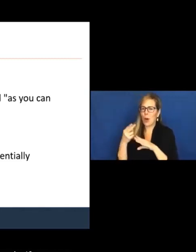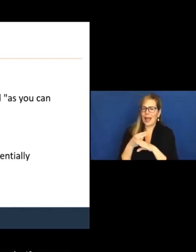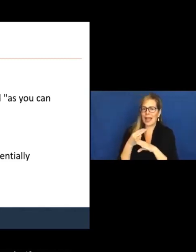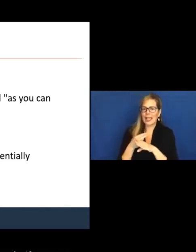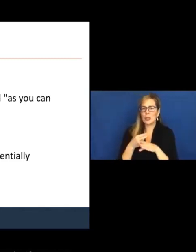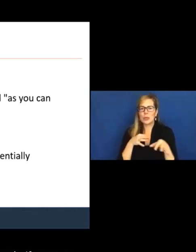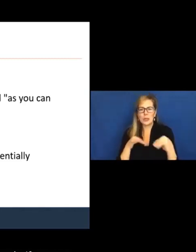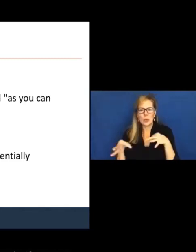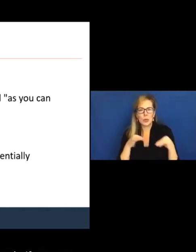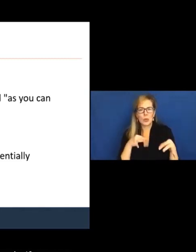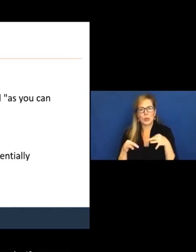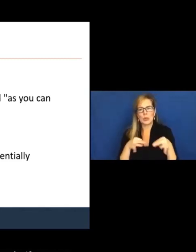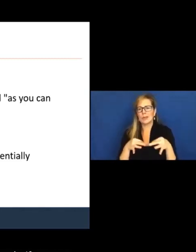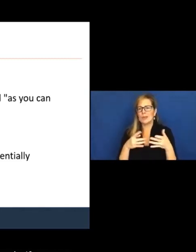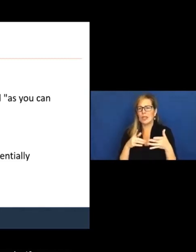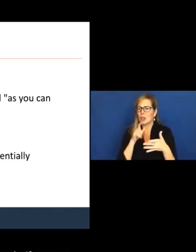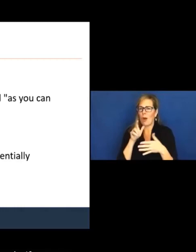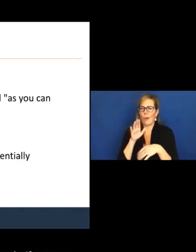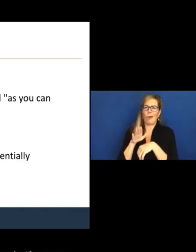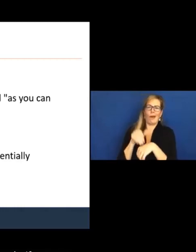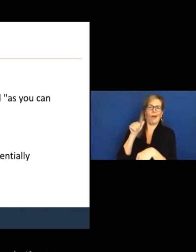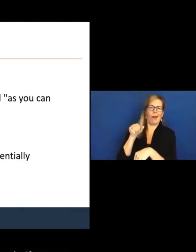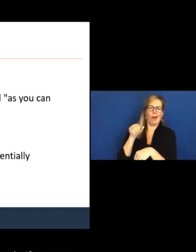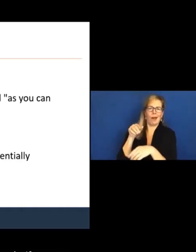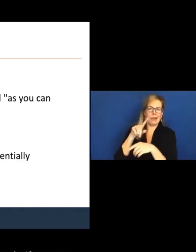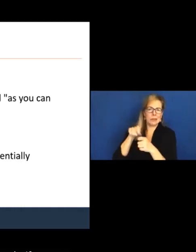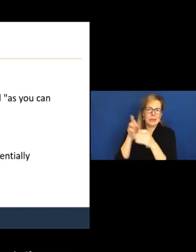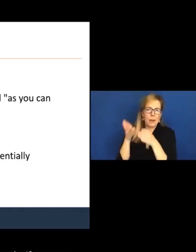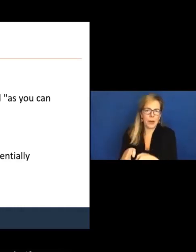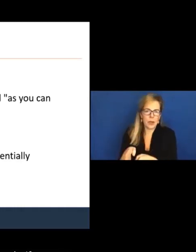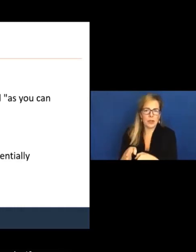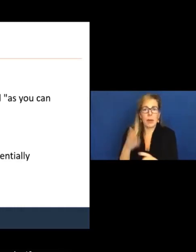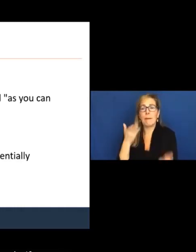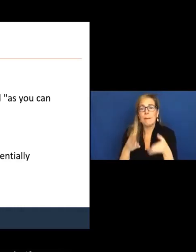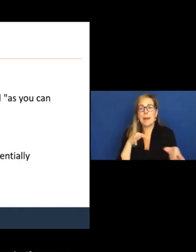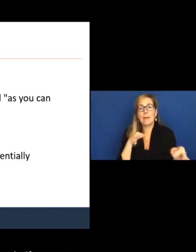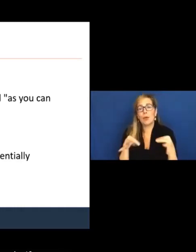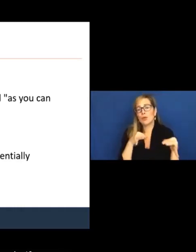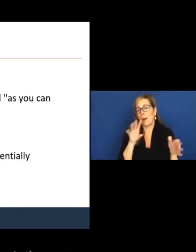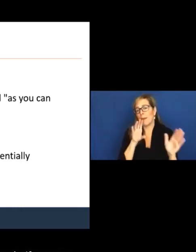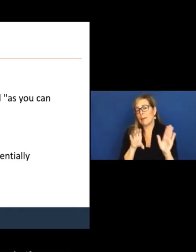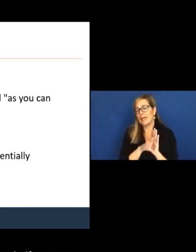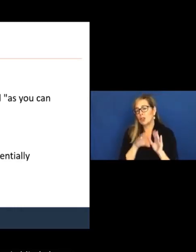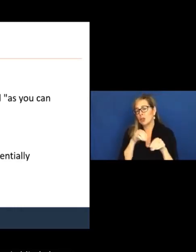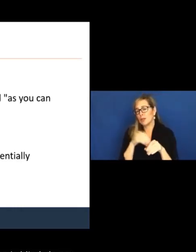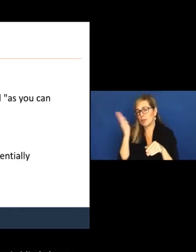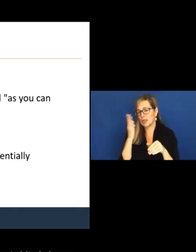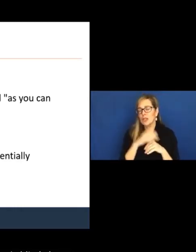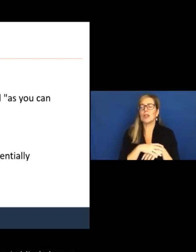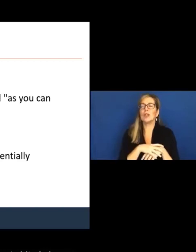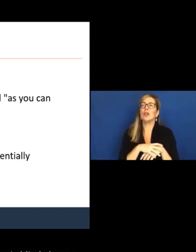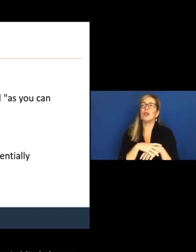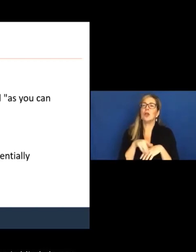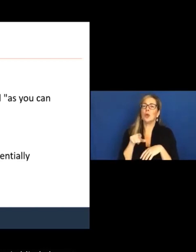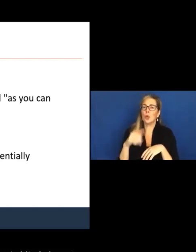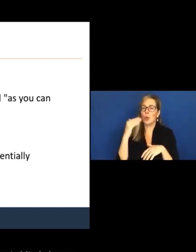For example, if you are describing a picture and you know that an audience